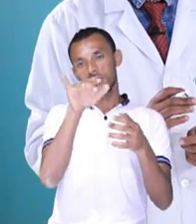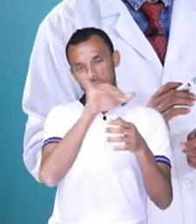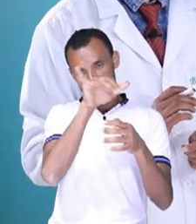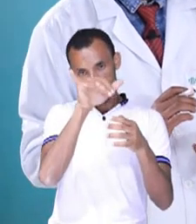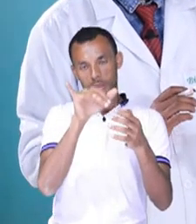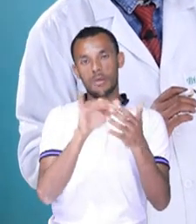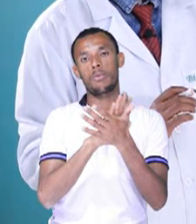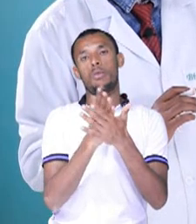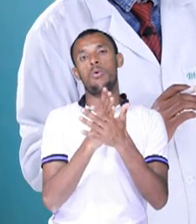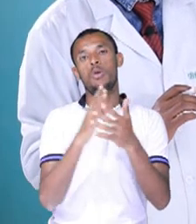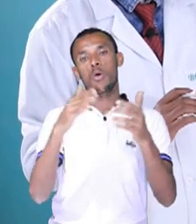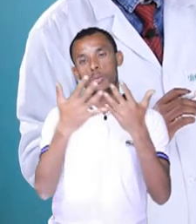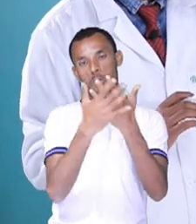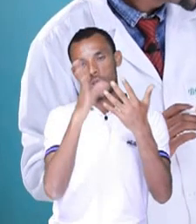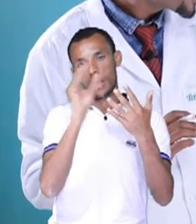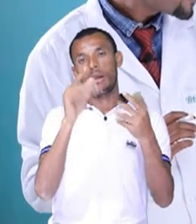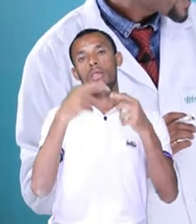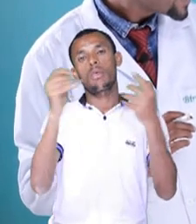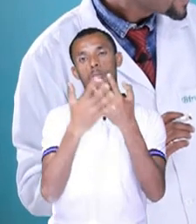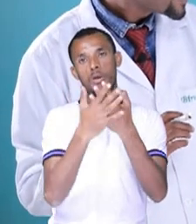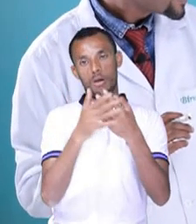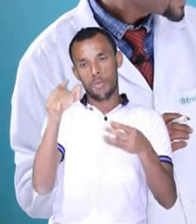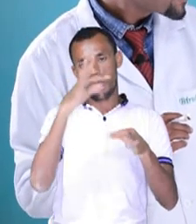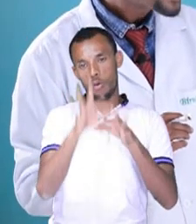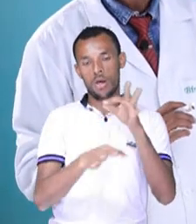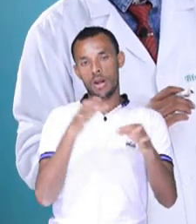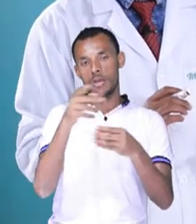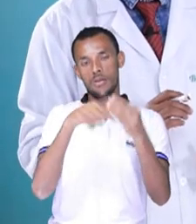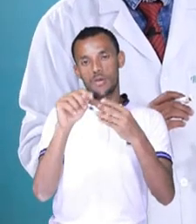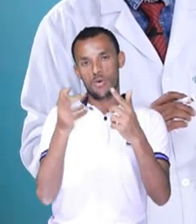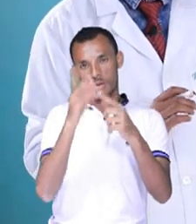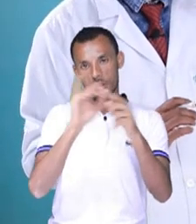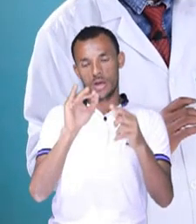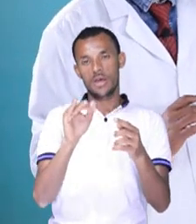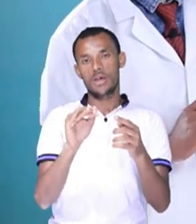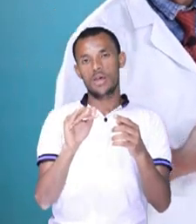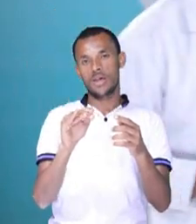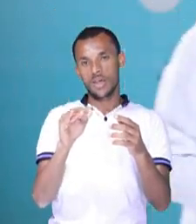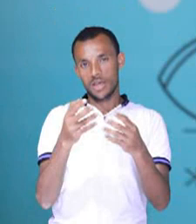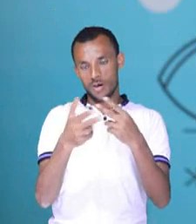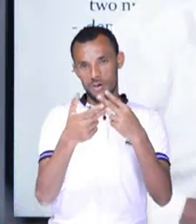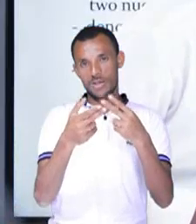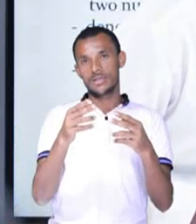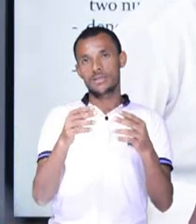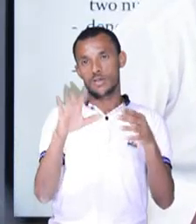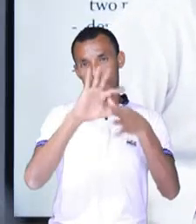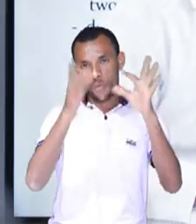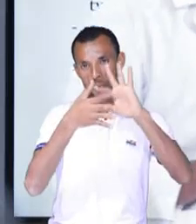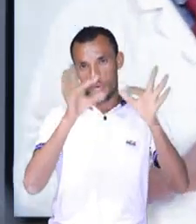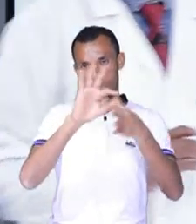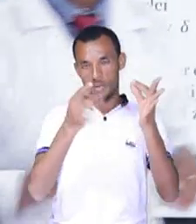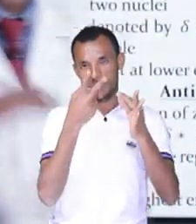molecular orbital. The other one, denoted by sigma star. A star indicates this